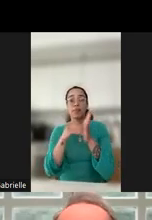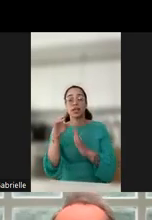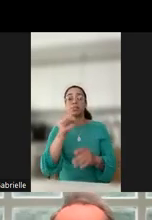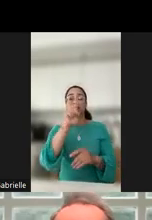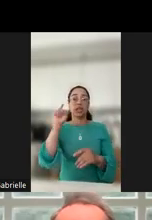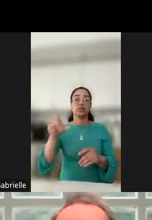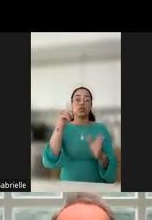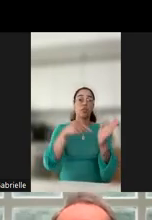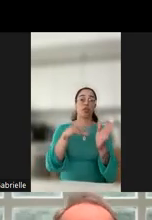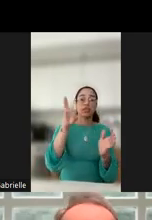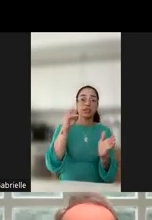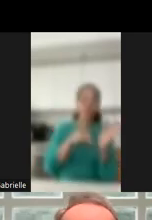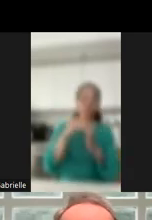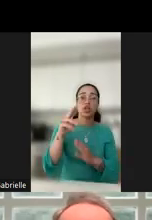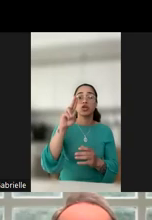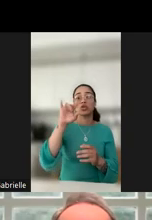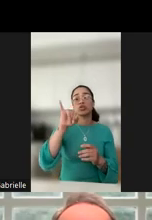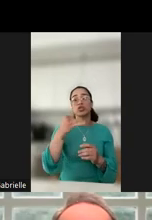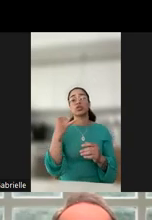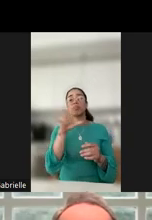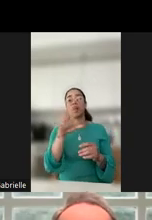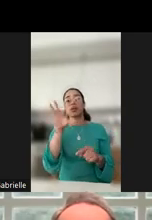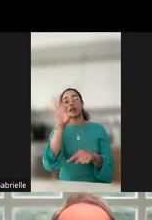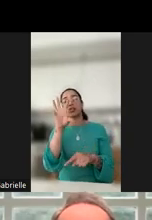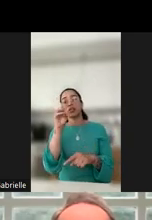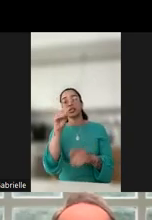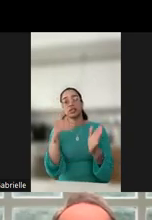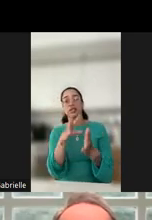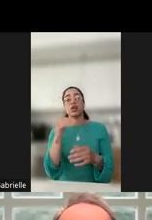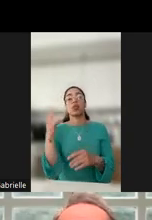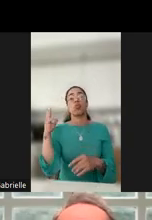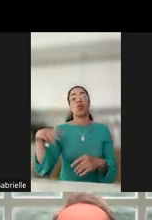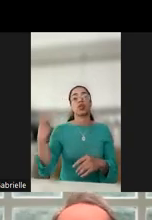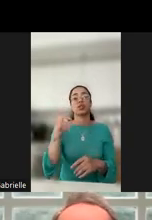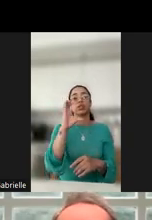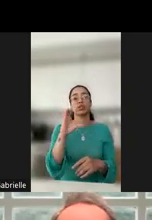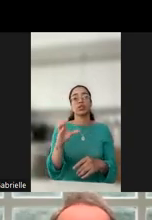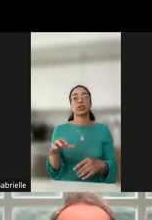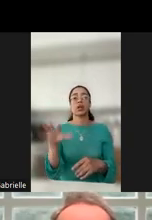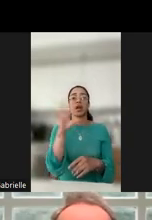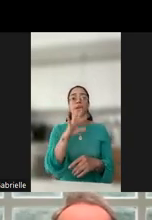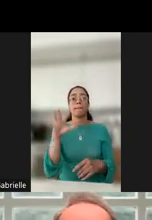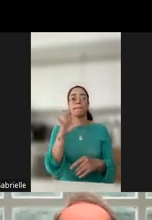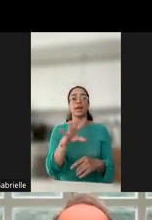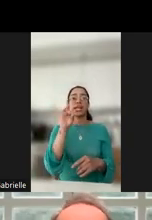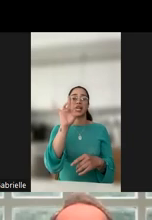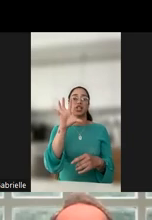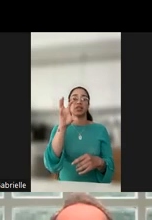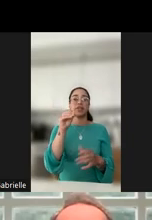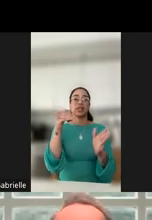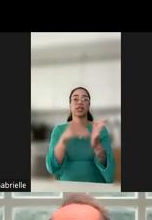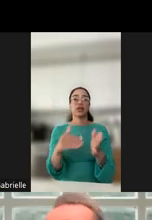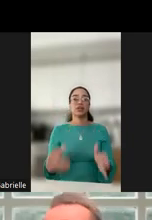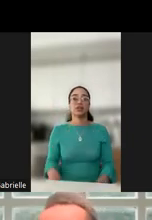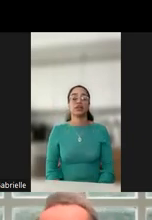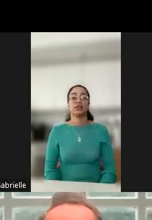New Jersey, about 960,000, and Washington, about 850,000.